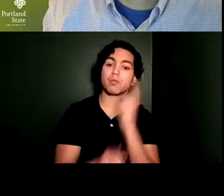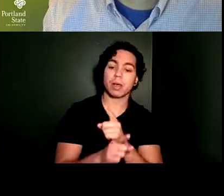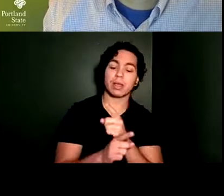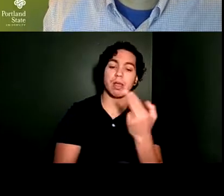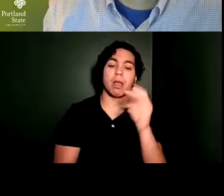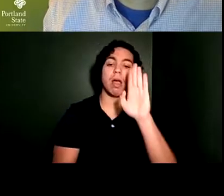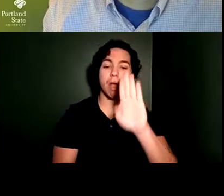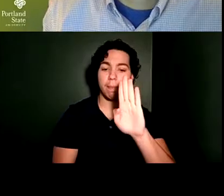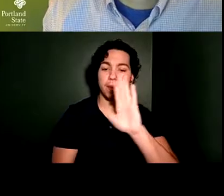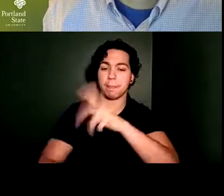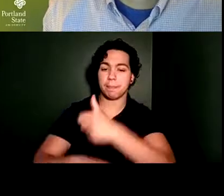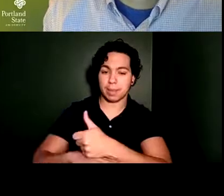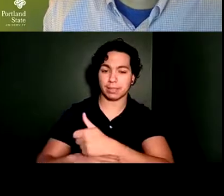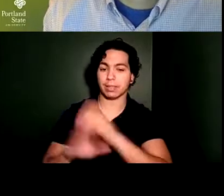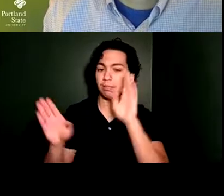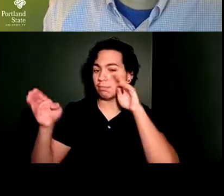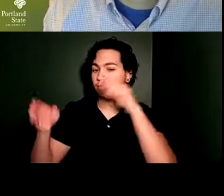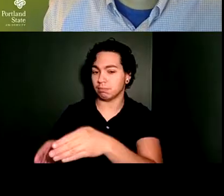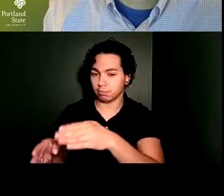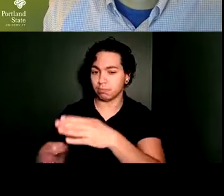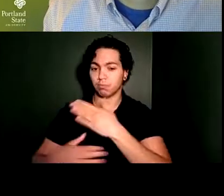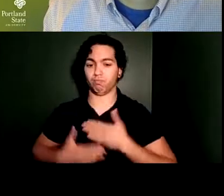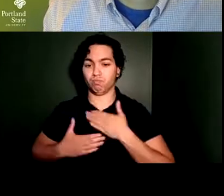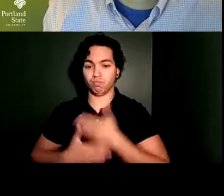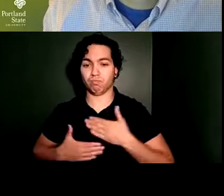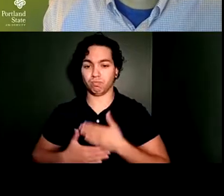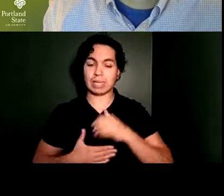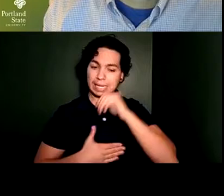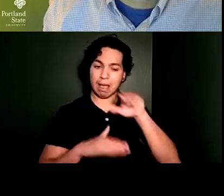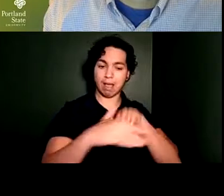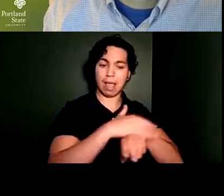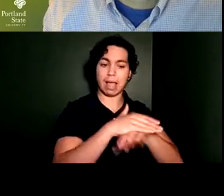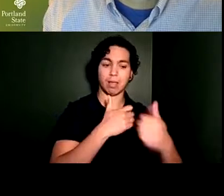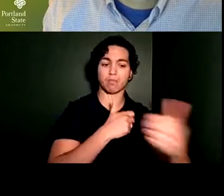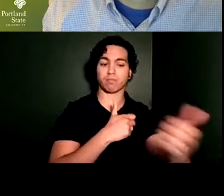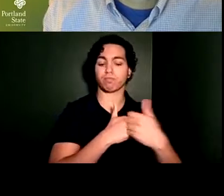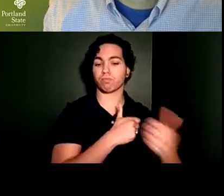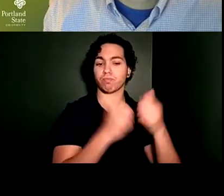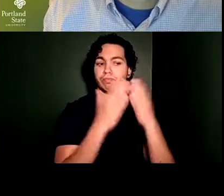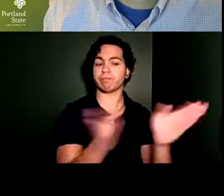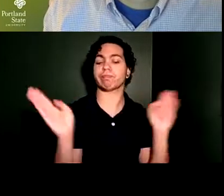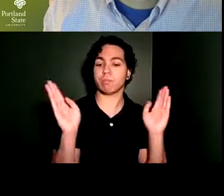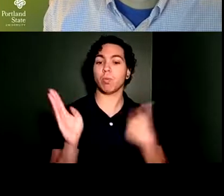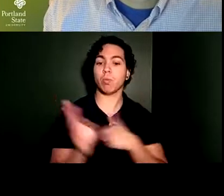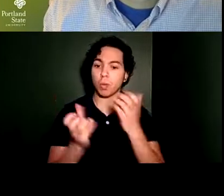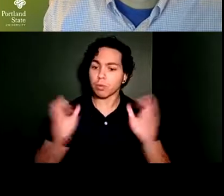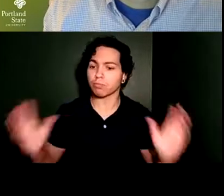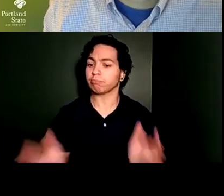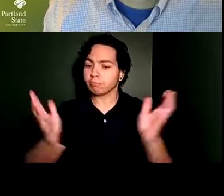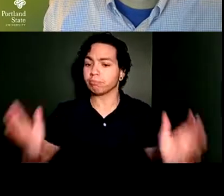on recreation. And then we really want to keep pushing the vendors to see how we can kind